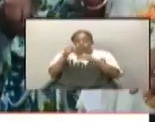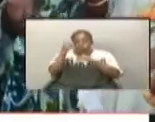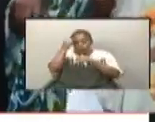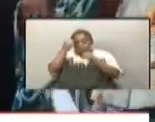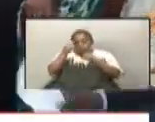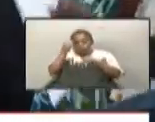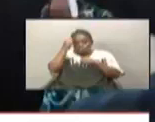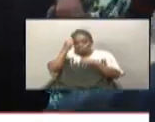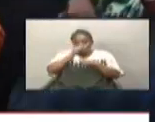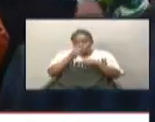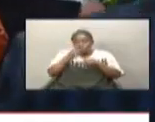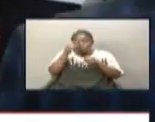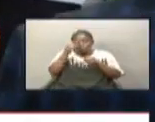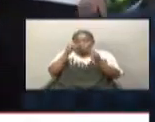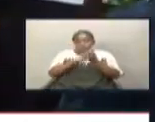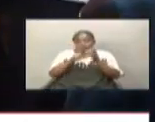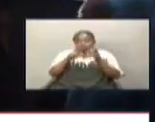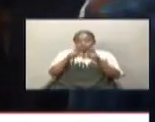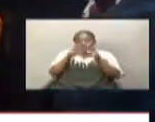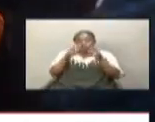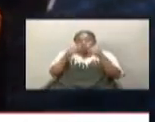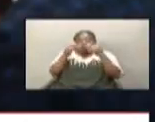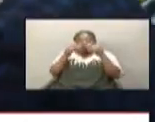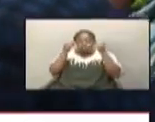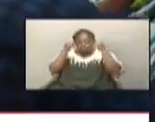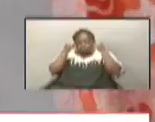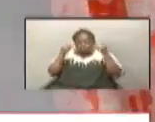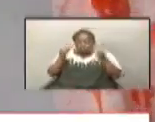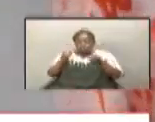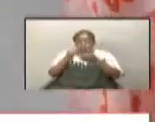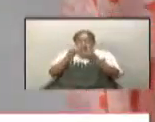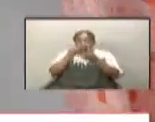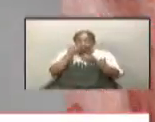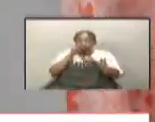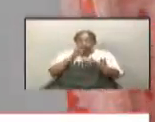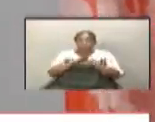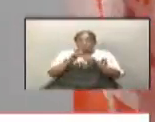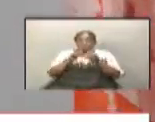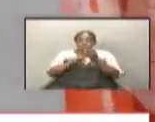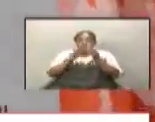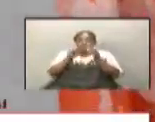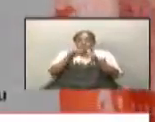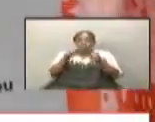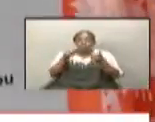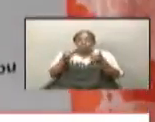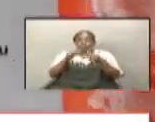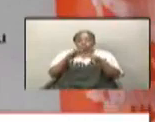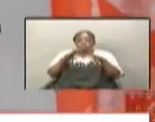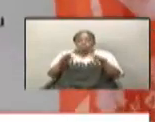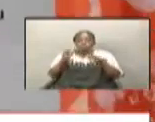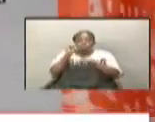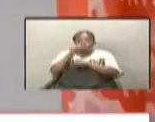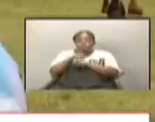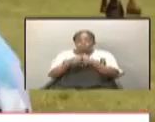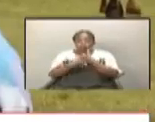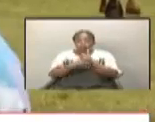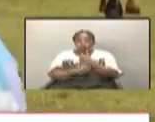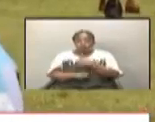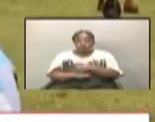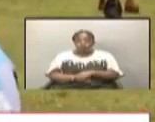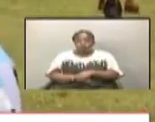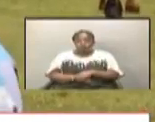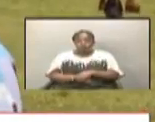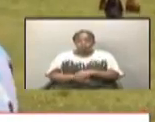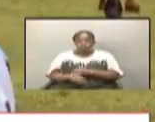Abamu kubafunye ebyapa basimye president olw'okuba junaye era ne basuubiza okozesa obulungi ettaka okulwanyisa obwavu.